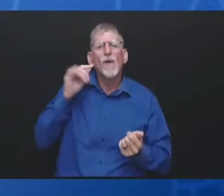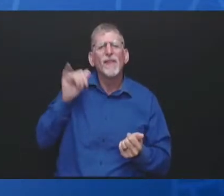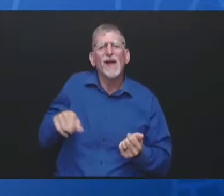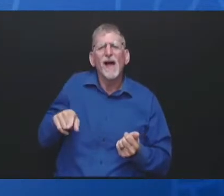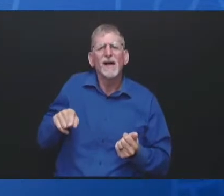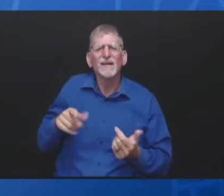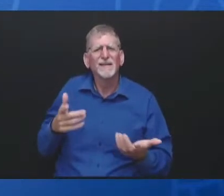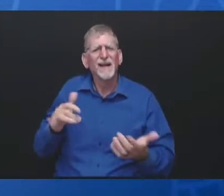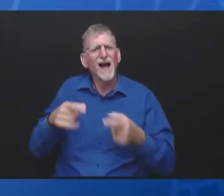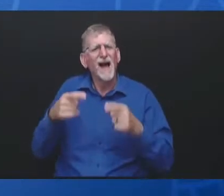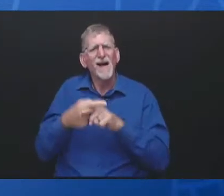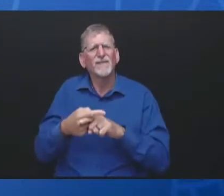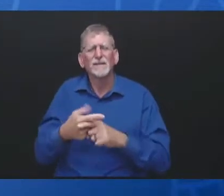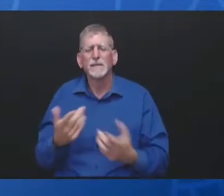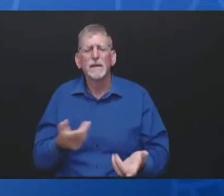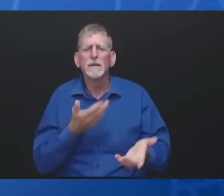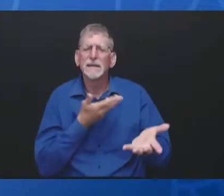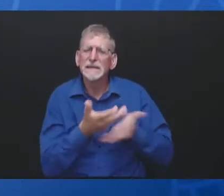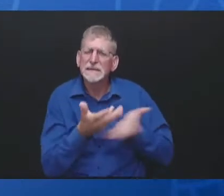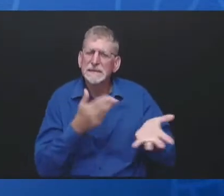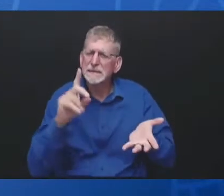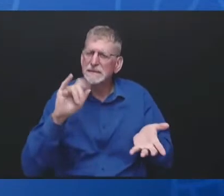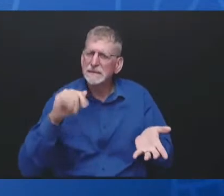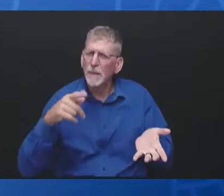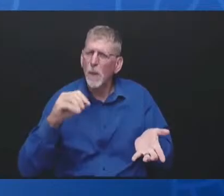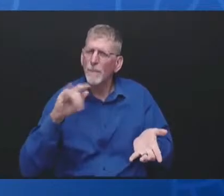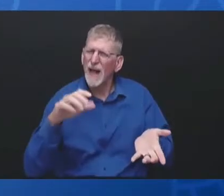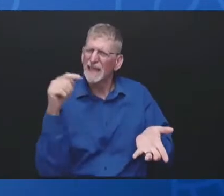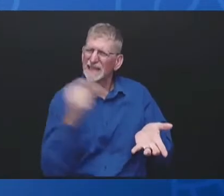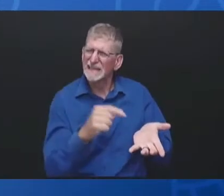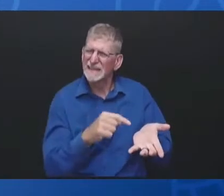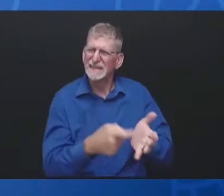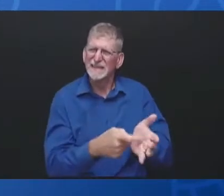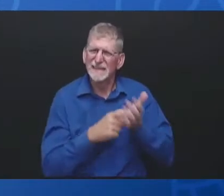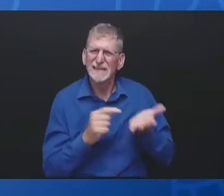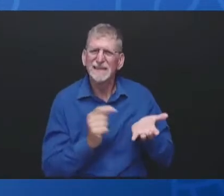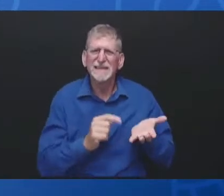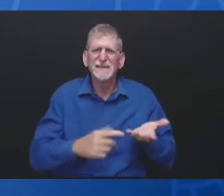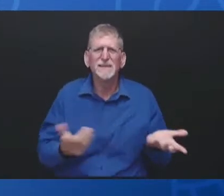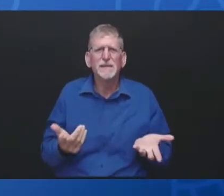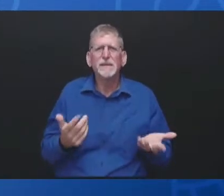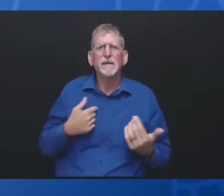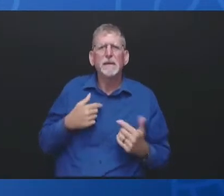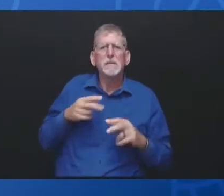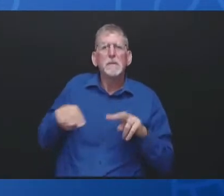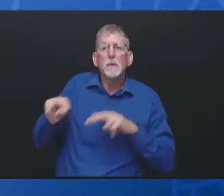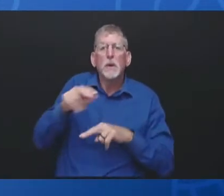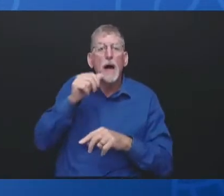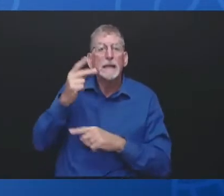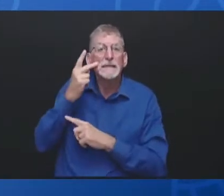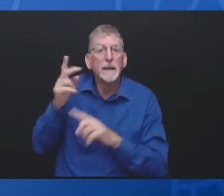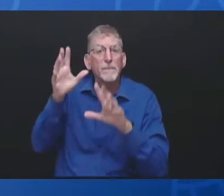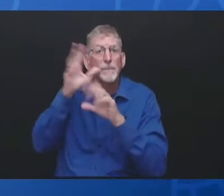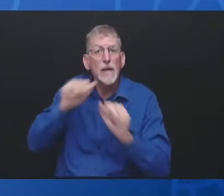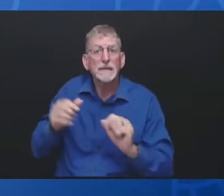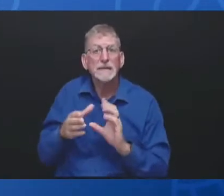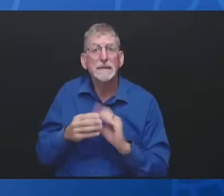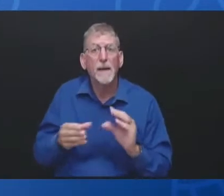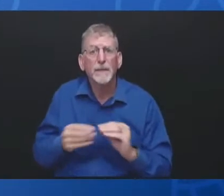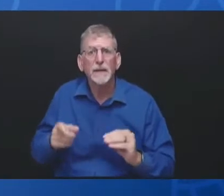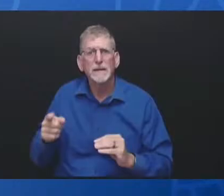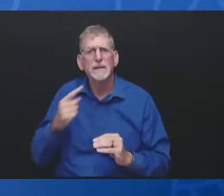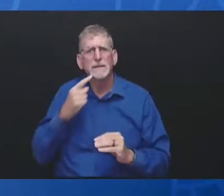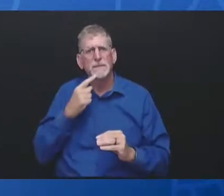I will, for those who did not see the president's statement indicating the extremity of his concern